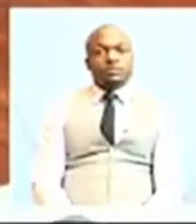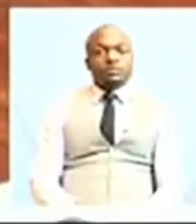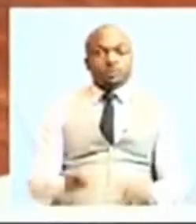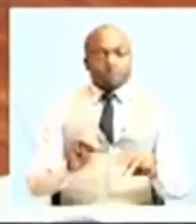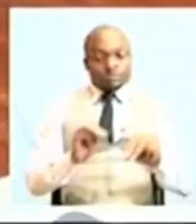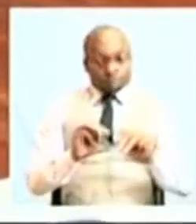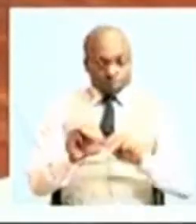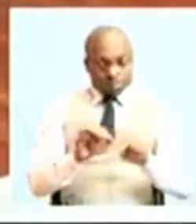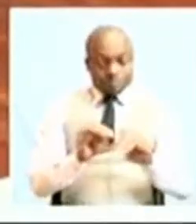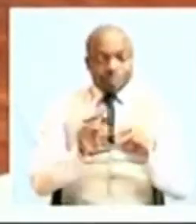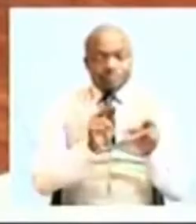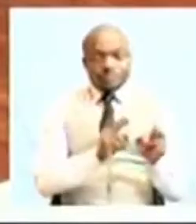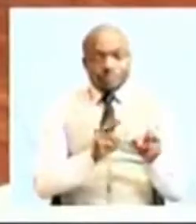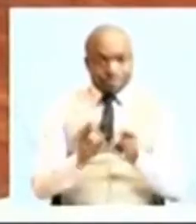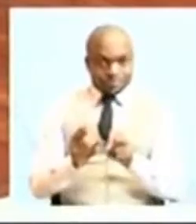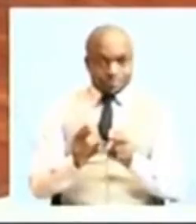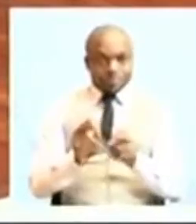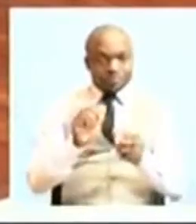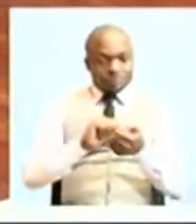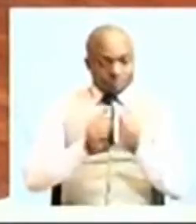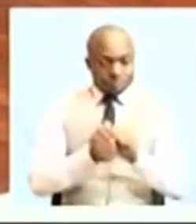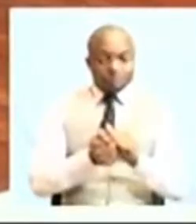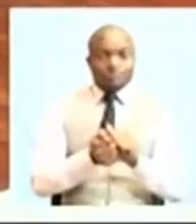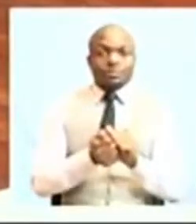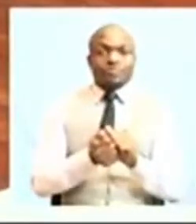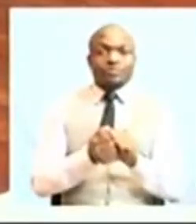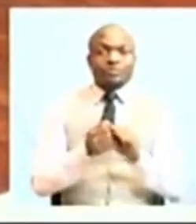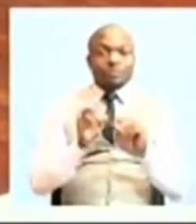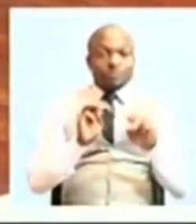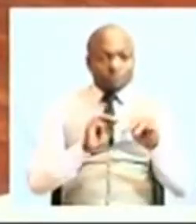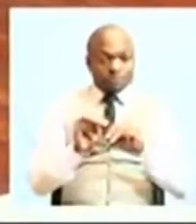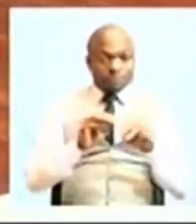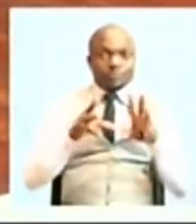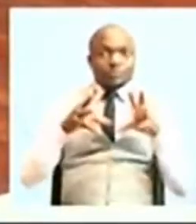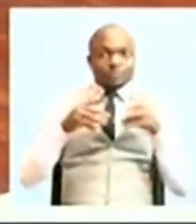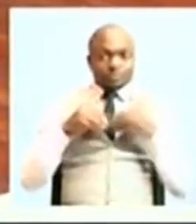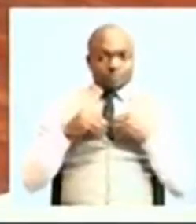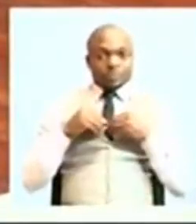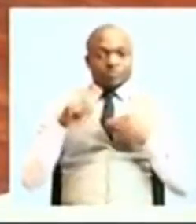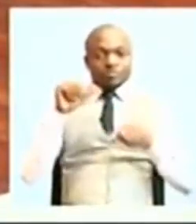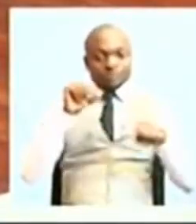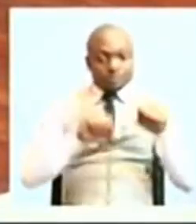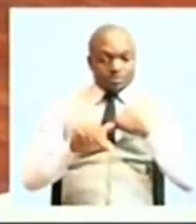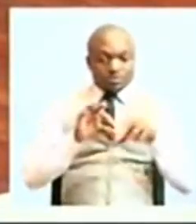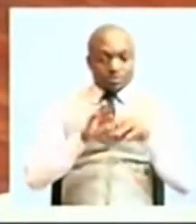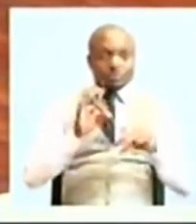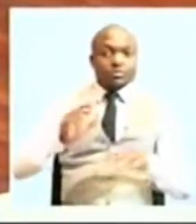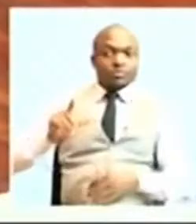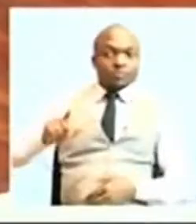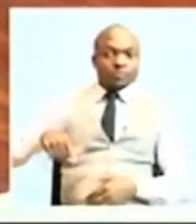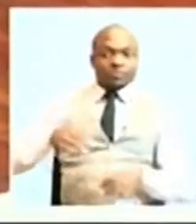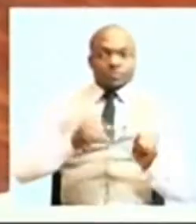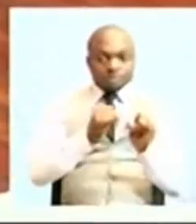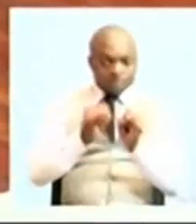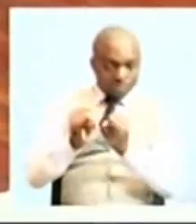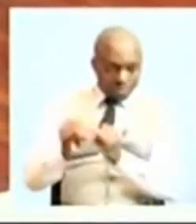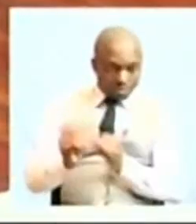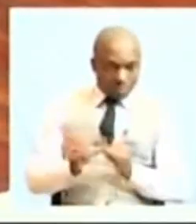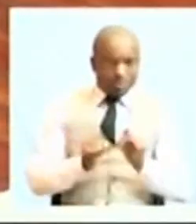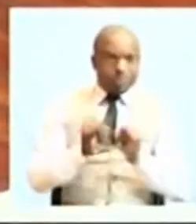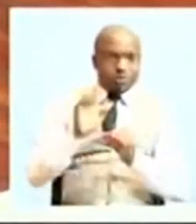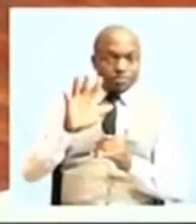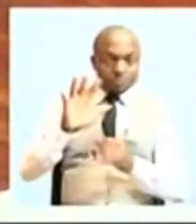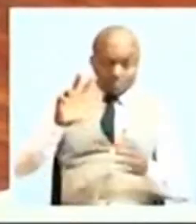Management response, cause of query. Management acknowledges the audit finding regarding delayed implementation of 5 approved